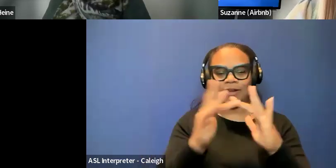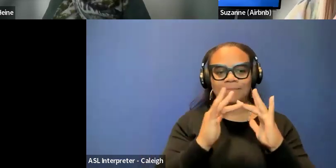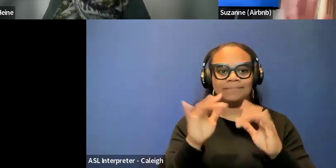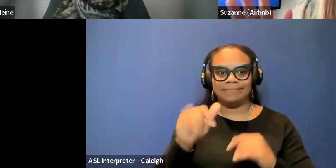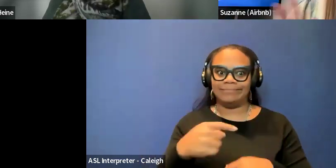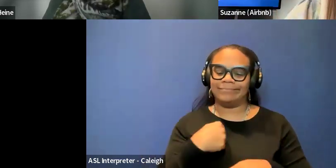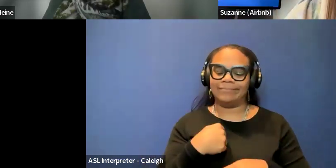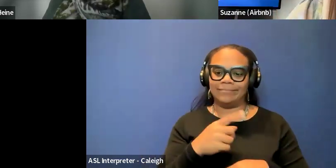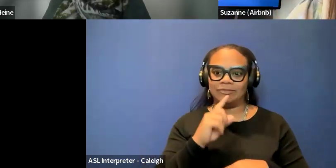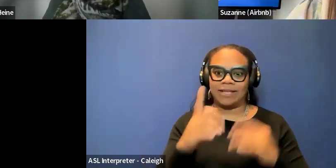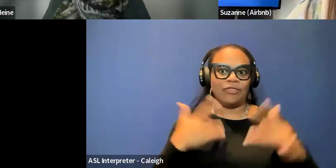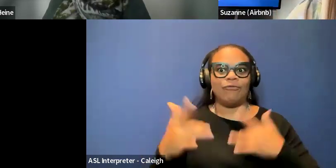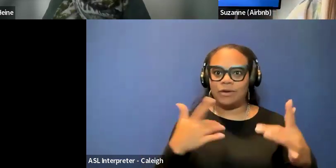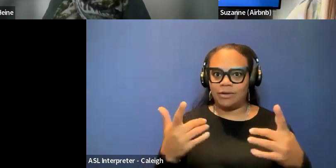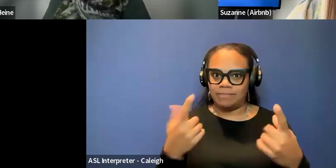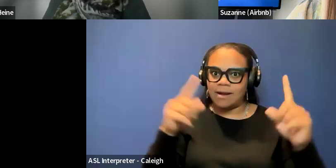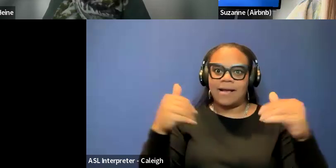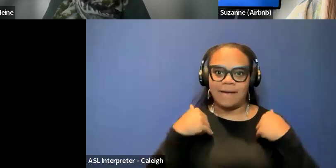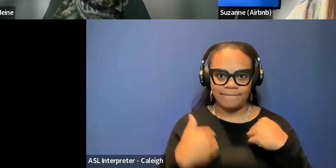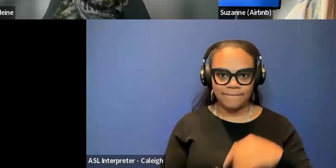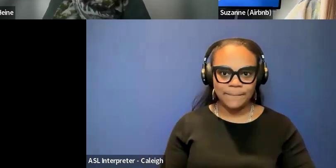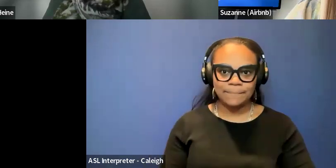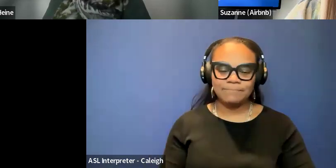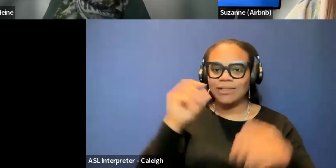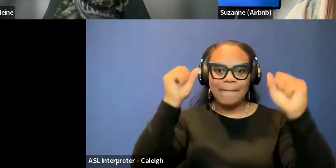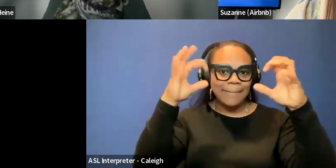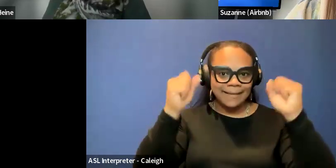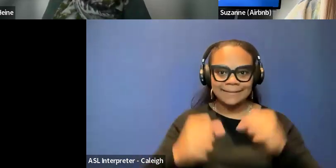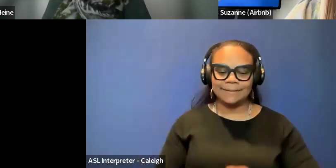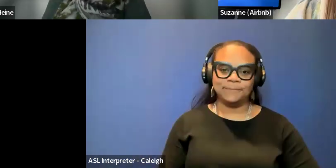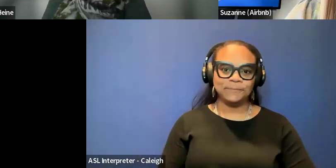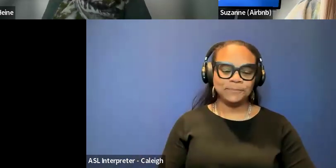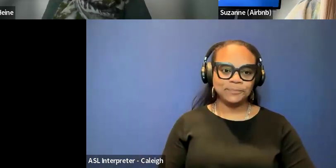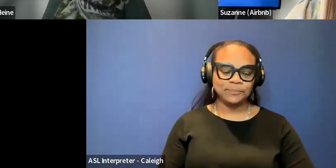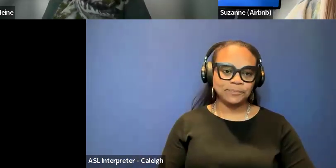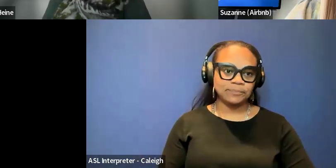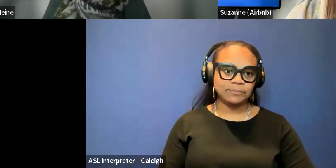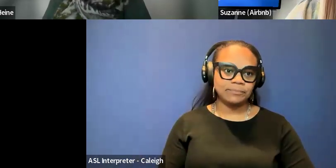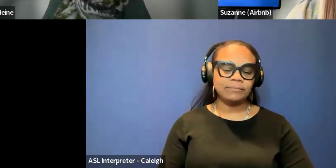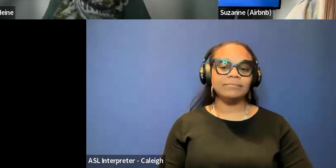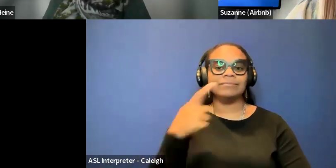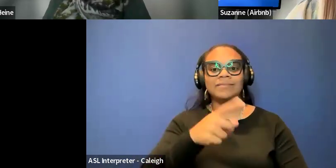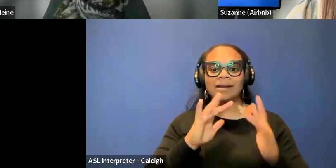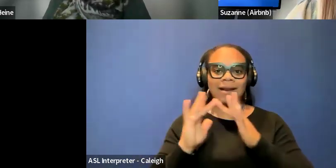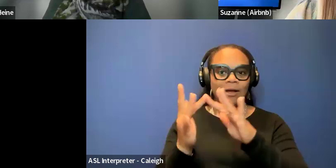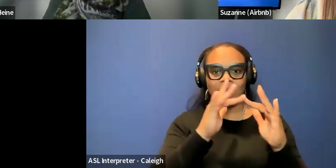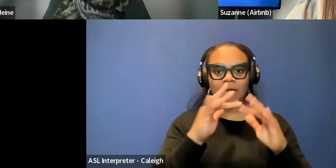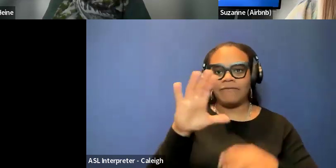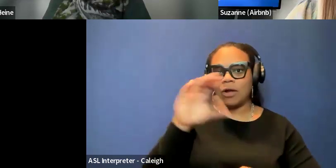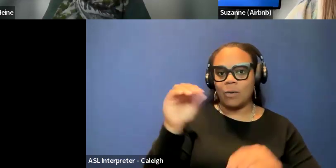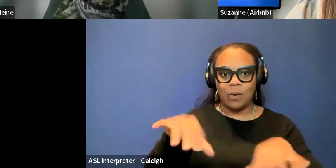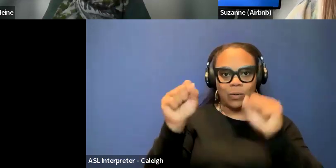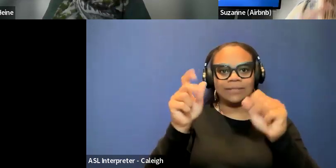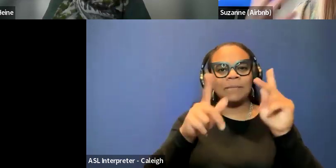I am so thrilled that we have introduced, and I think is amazing. And this is a network of co-hosts, of people who already host